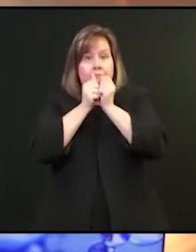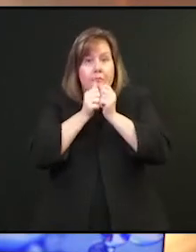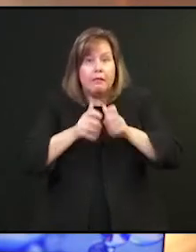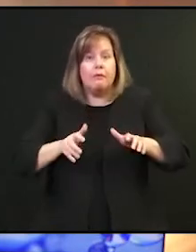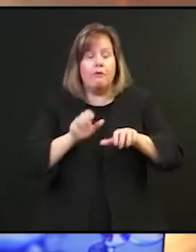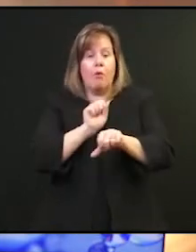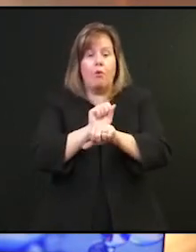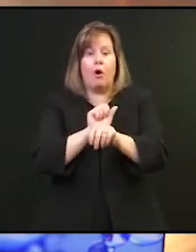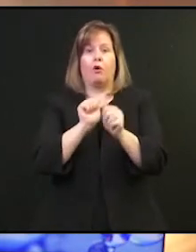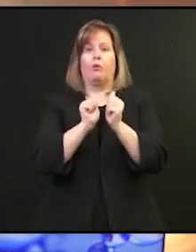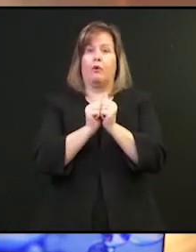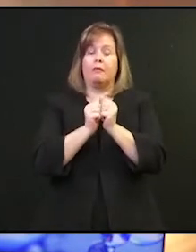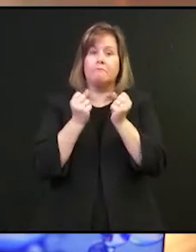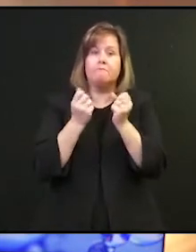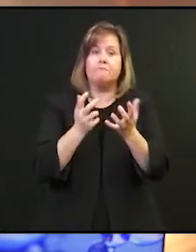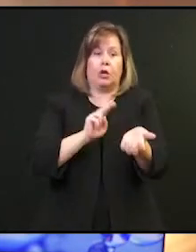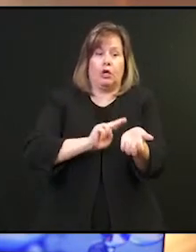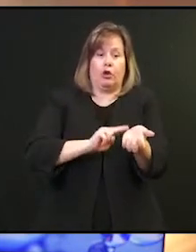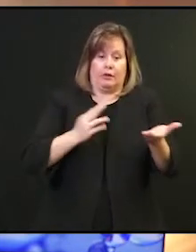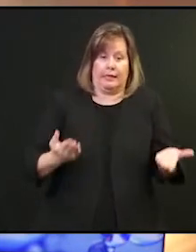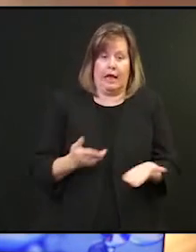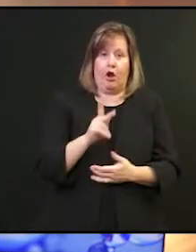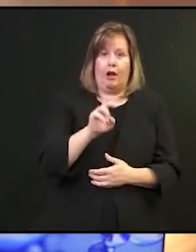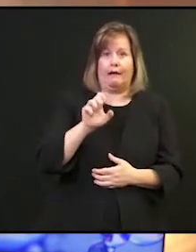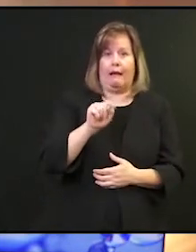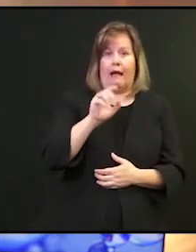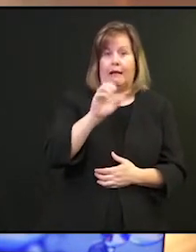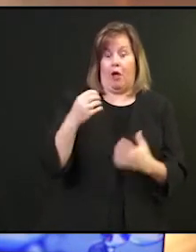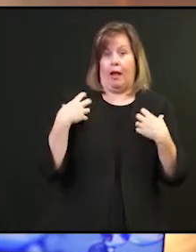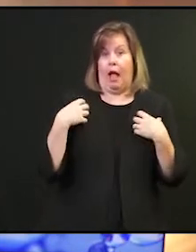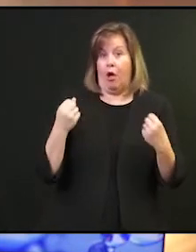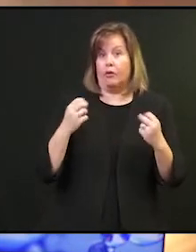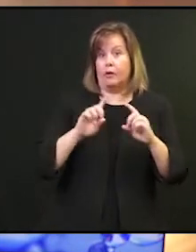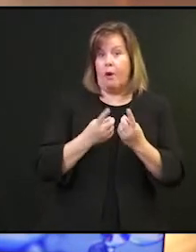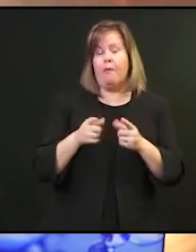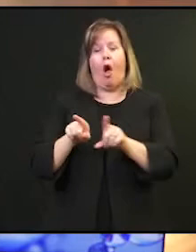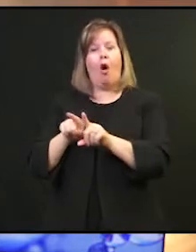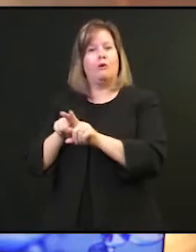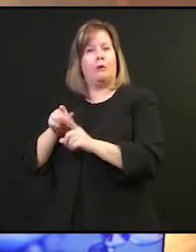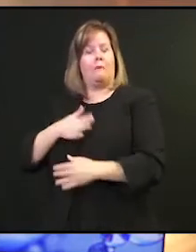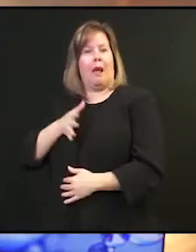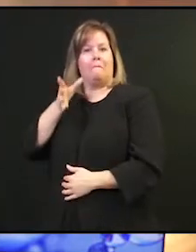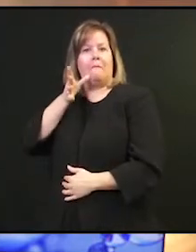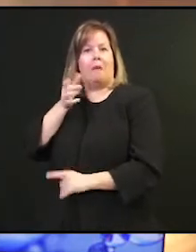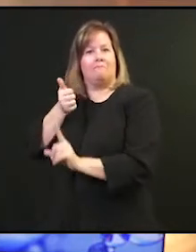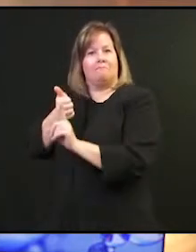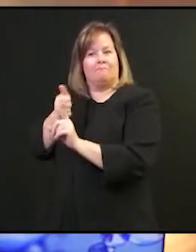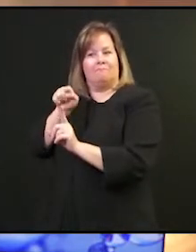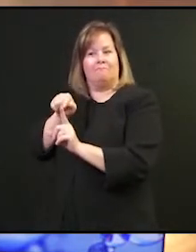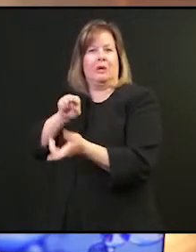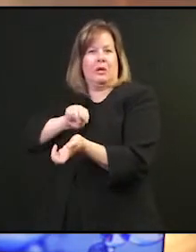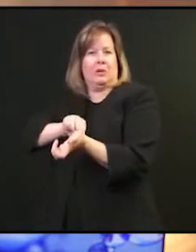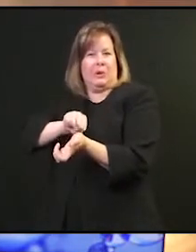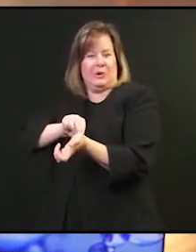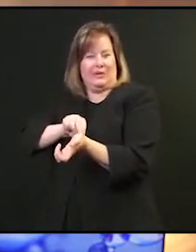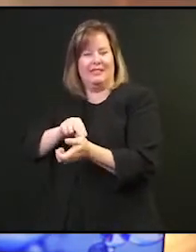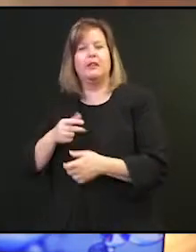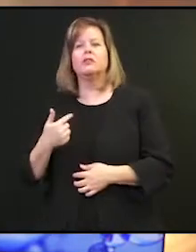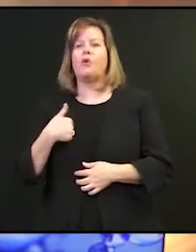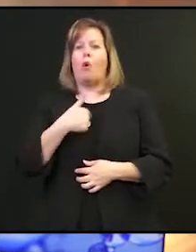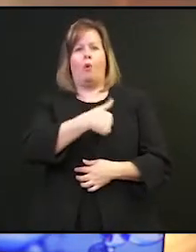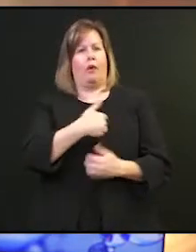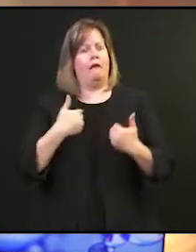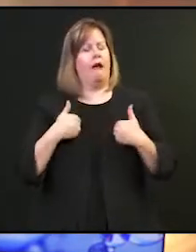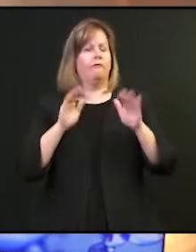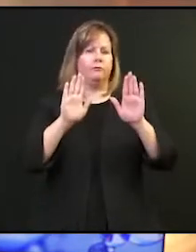Department. My mother is a nurse, and I also get to see the fantastic nurses working into all of our institutions here in the